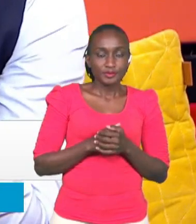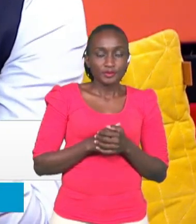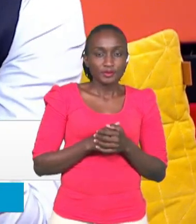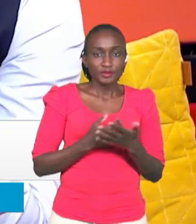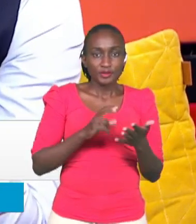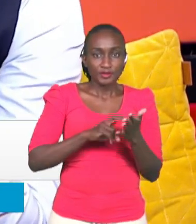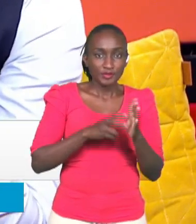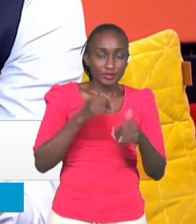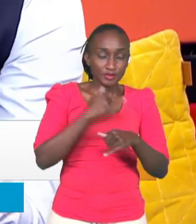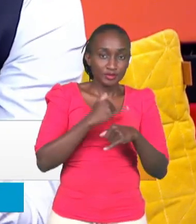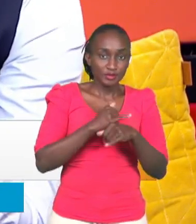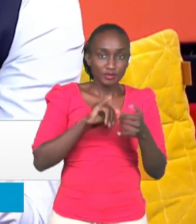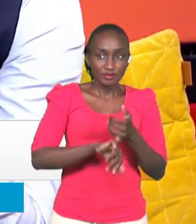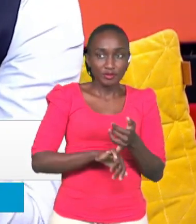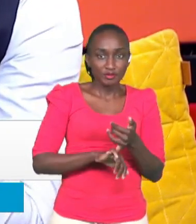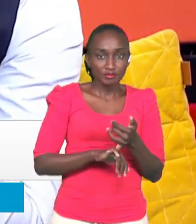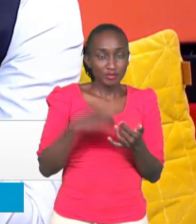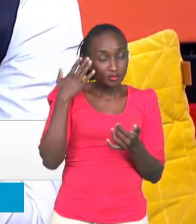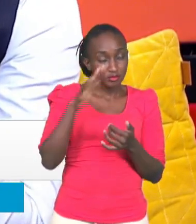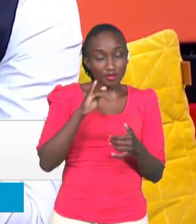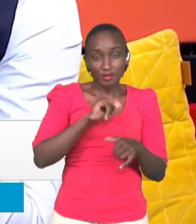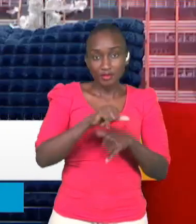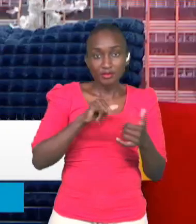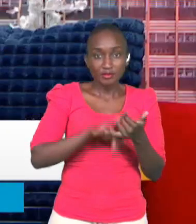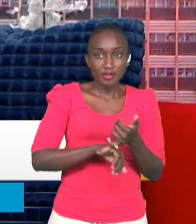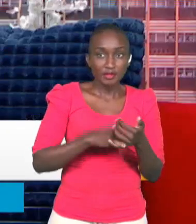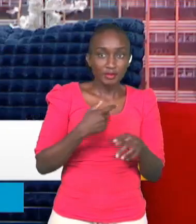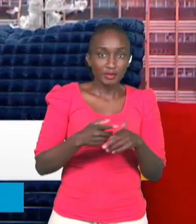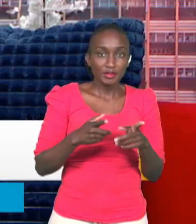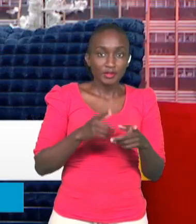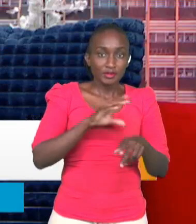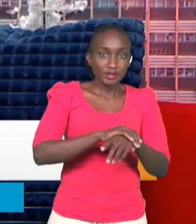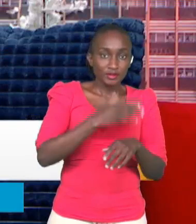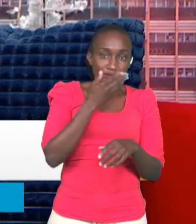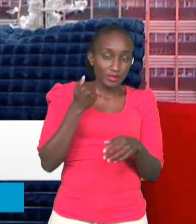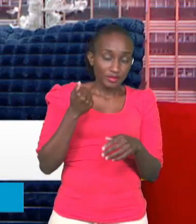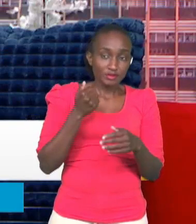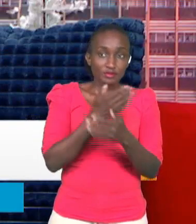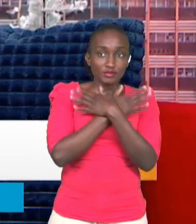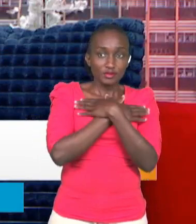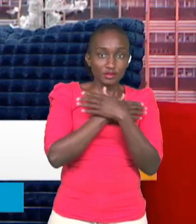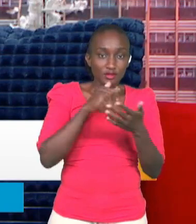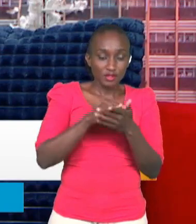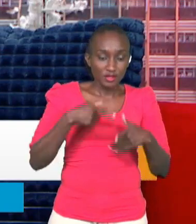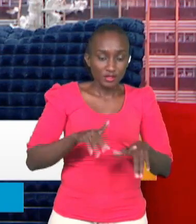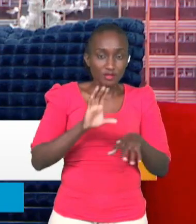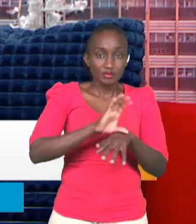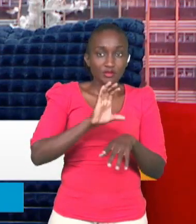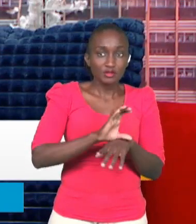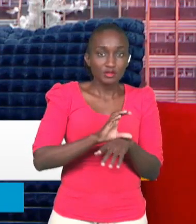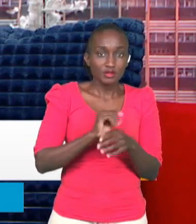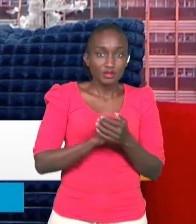believes in the institution of marriage, and you make them a witness. Yeah, yeah. But now that allows... the church and, yeah. and probably